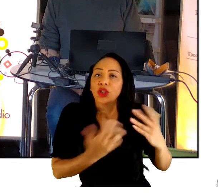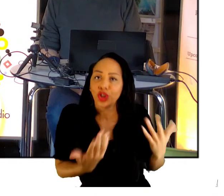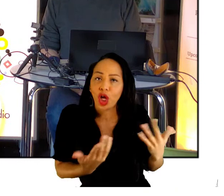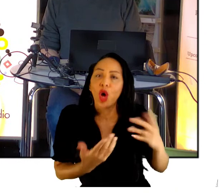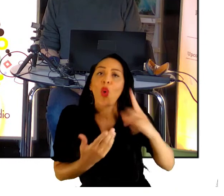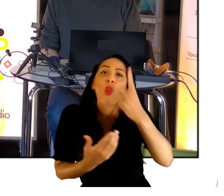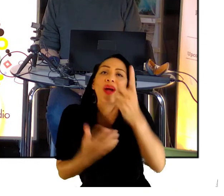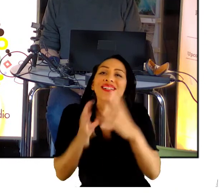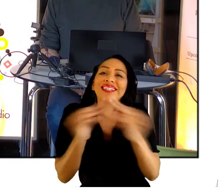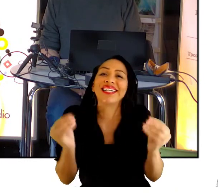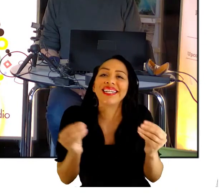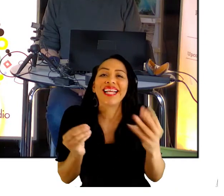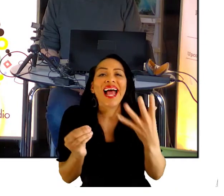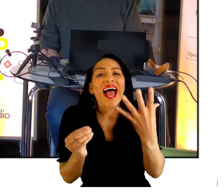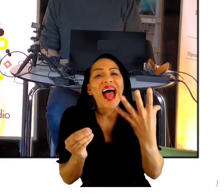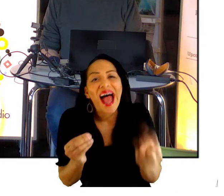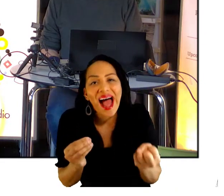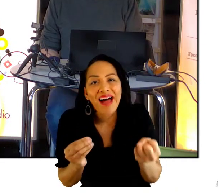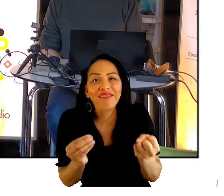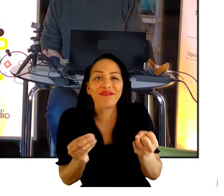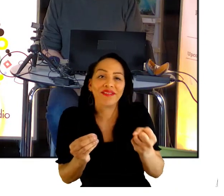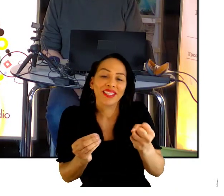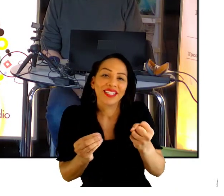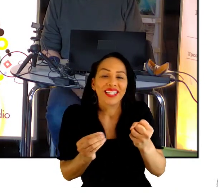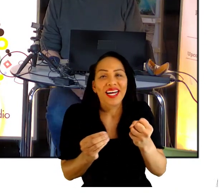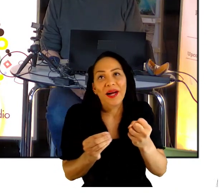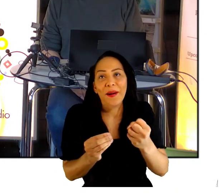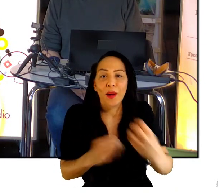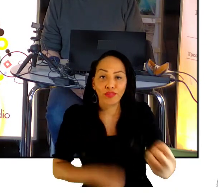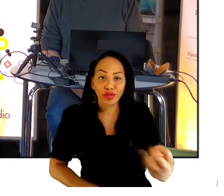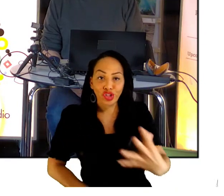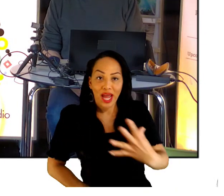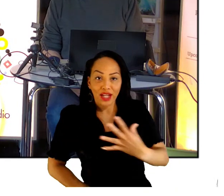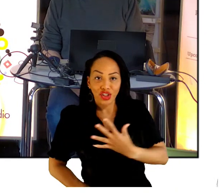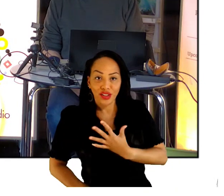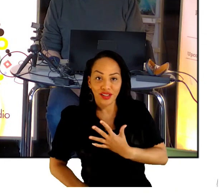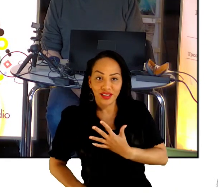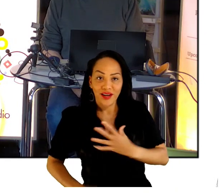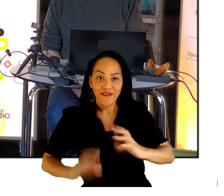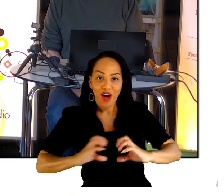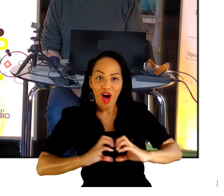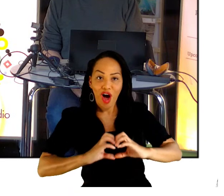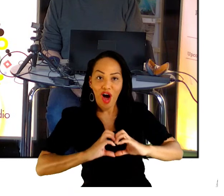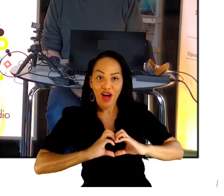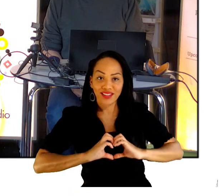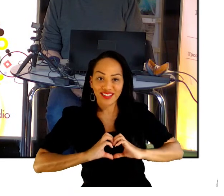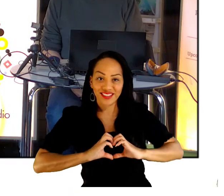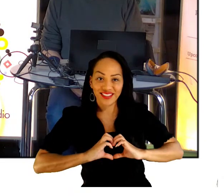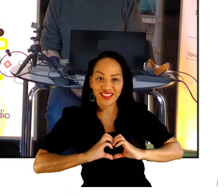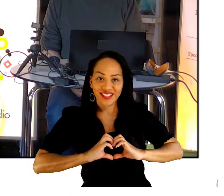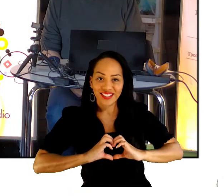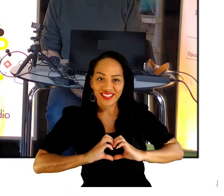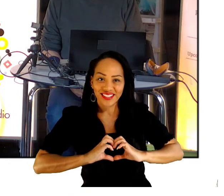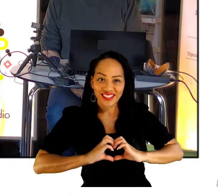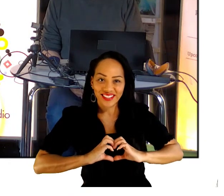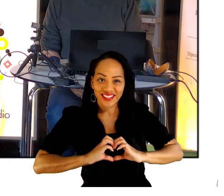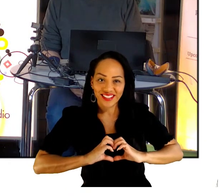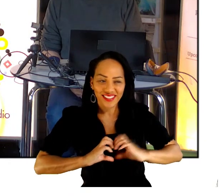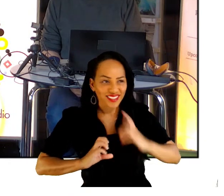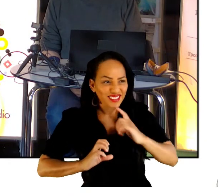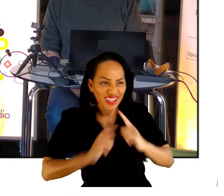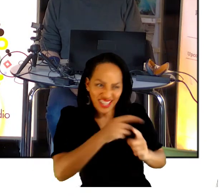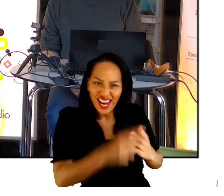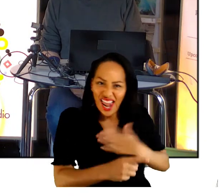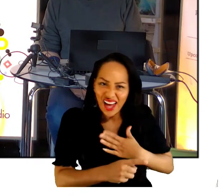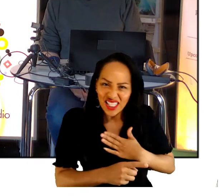like Natalie, but not like that, and then crossing it out. But so that was quite a process, and in